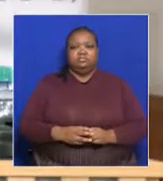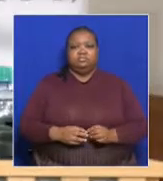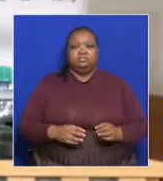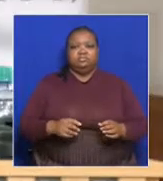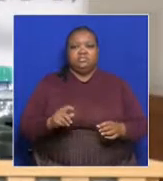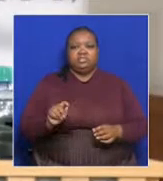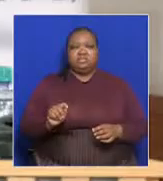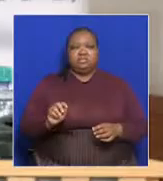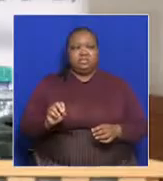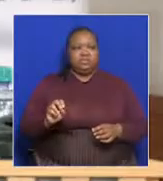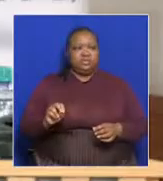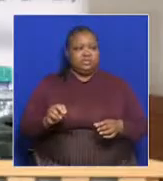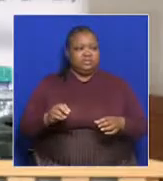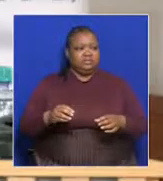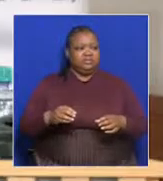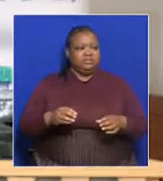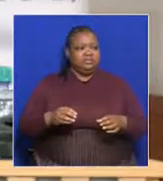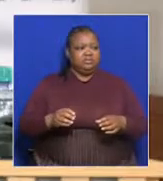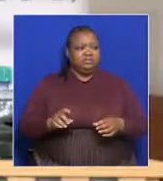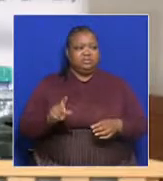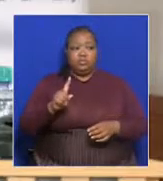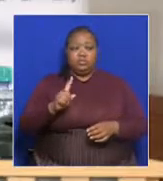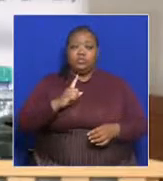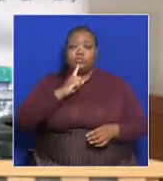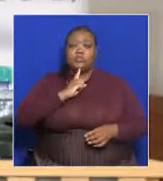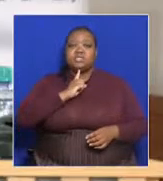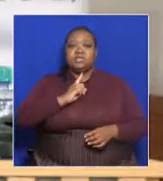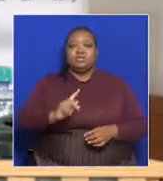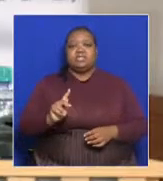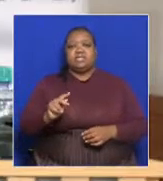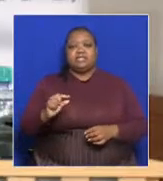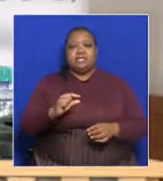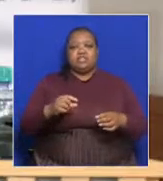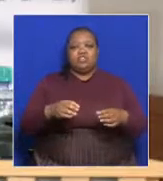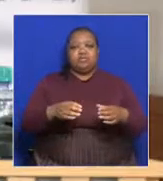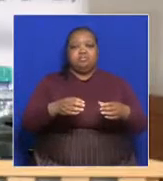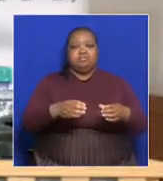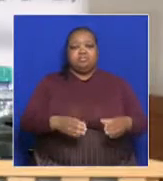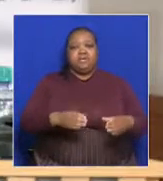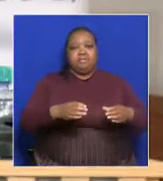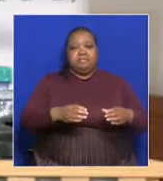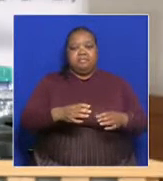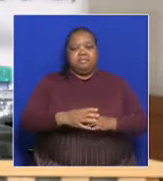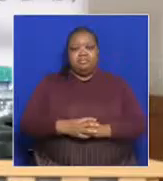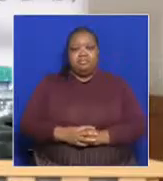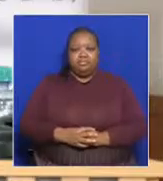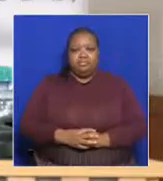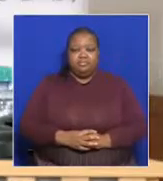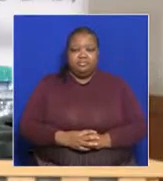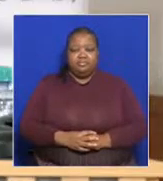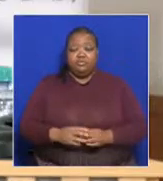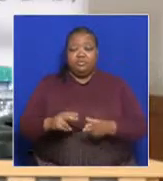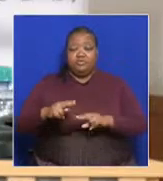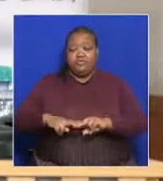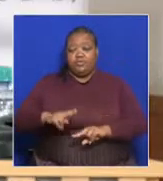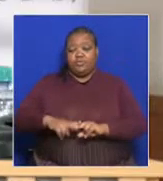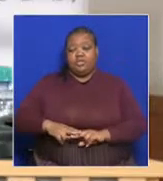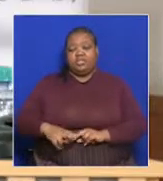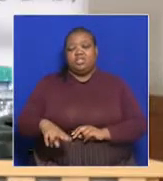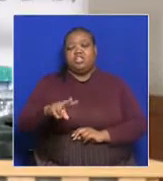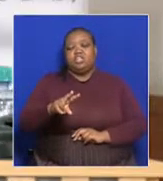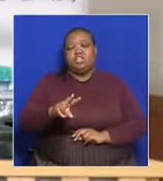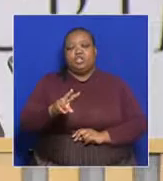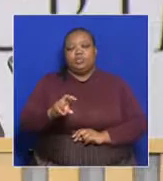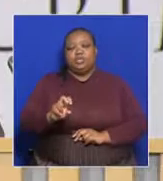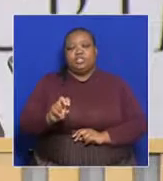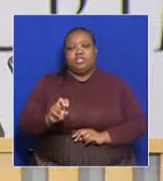Okay. And then the February 2020 seizure, what was that? That was the